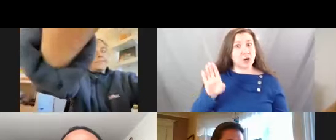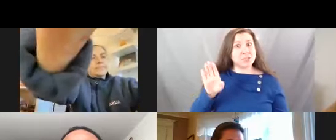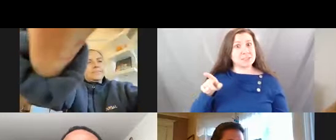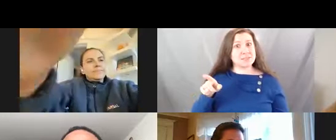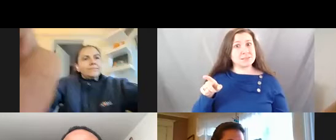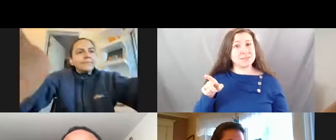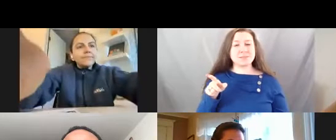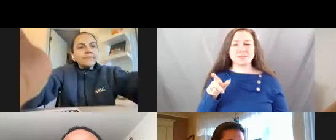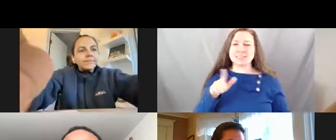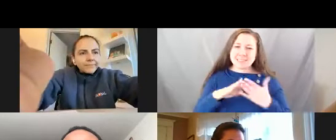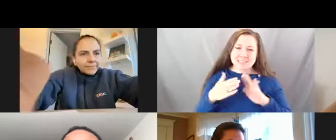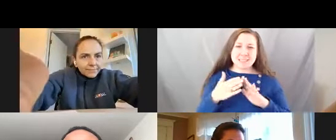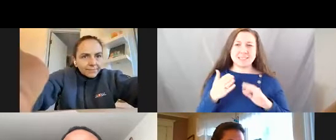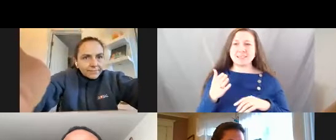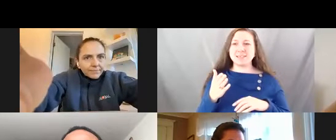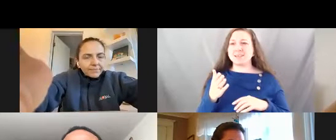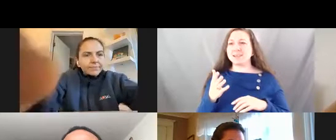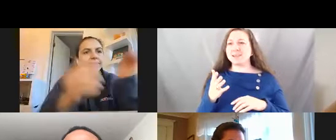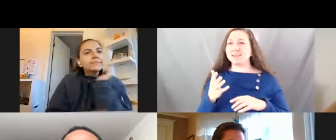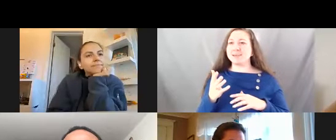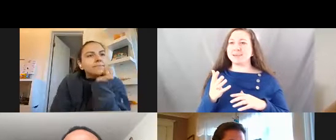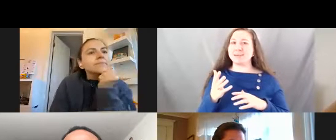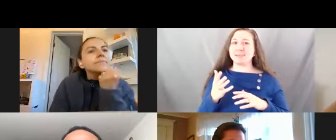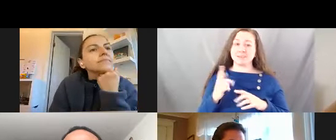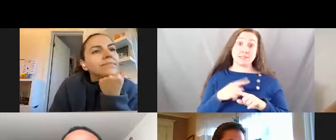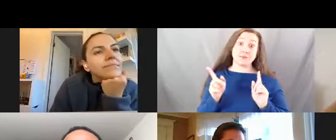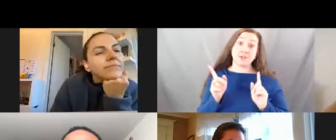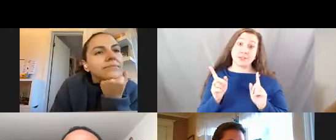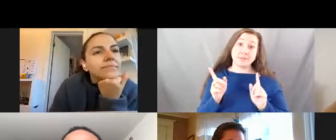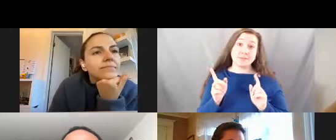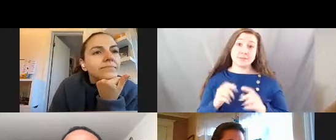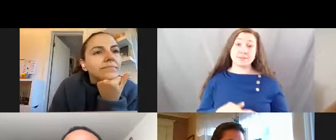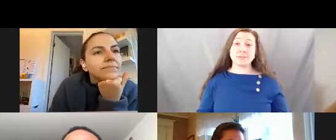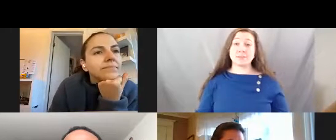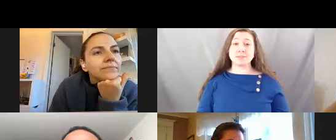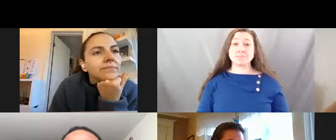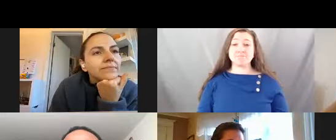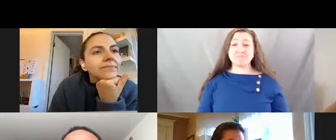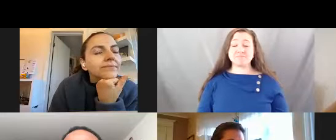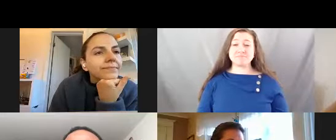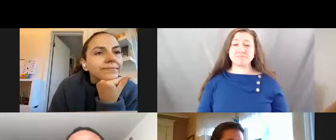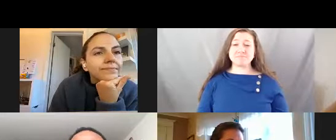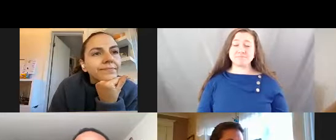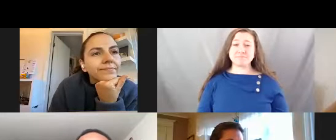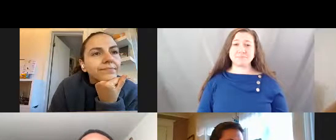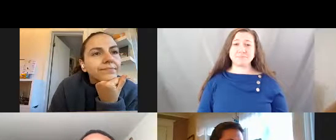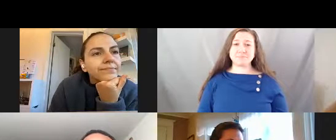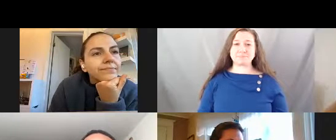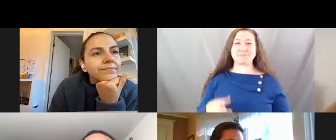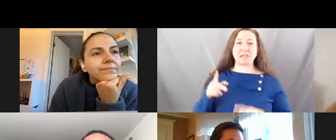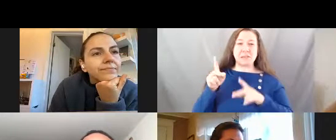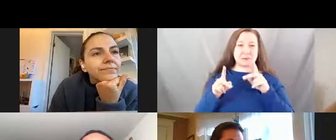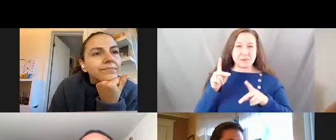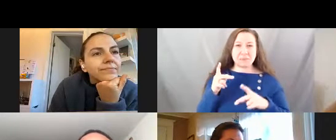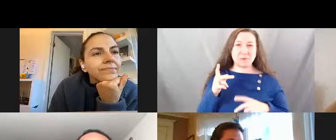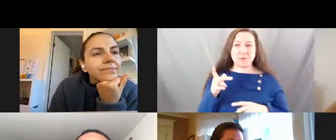liked the city over there. It was much more, it's very different and whatnot. The people